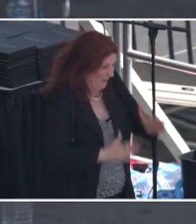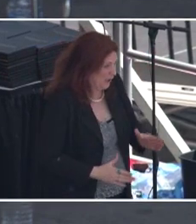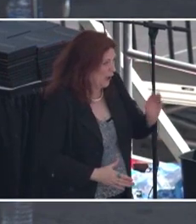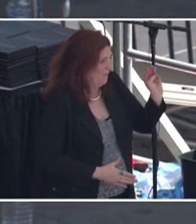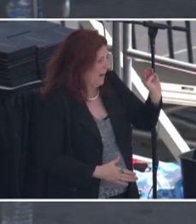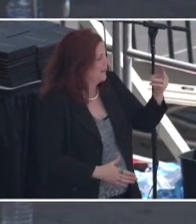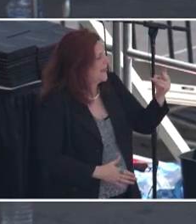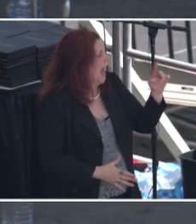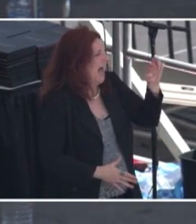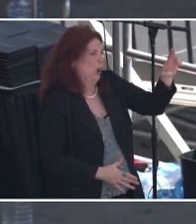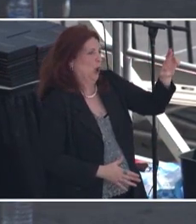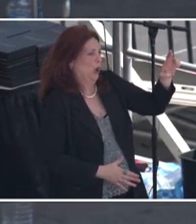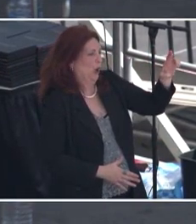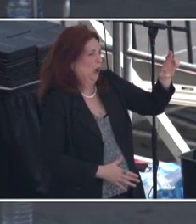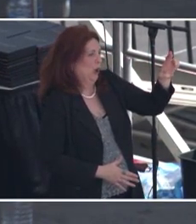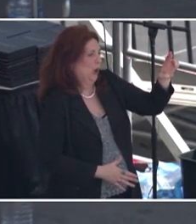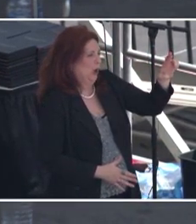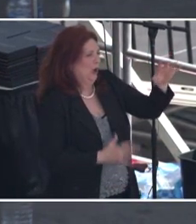Heiner.